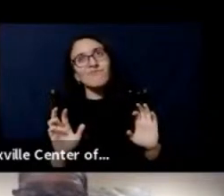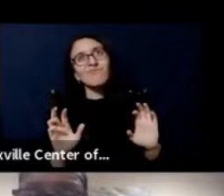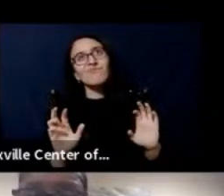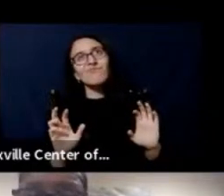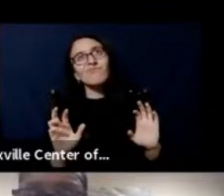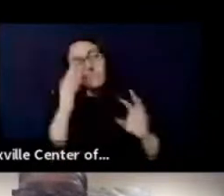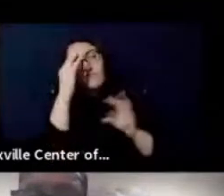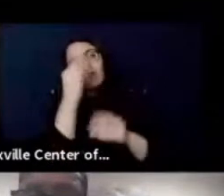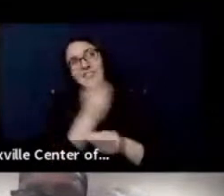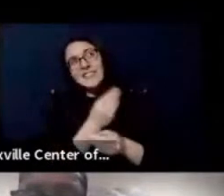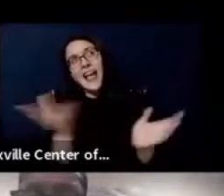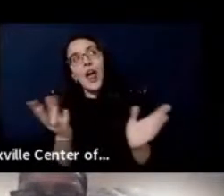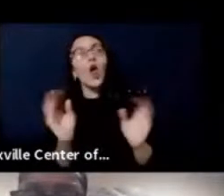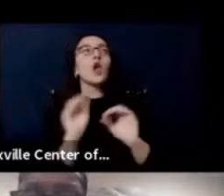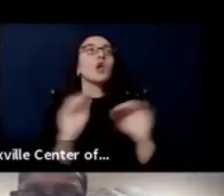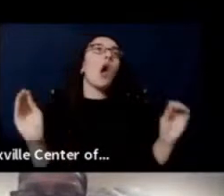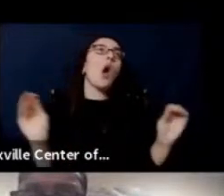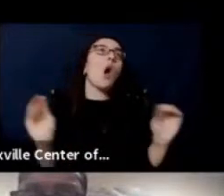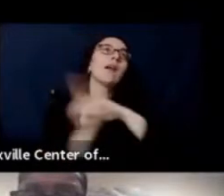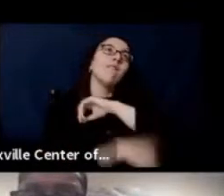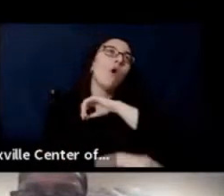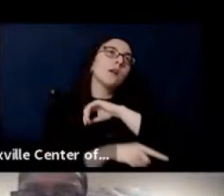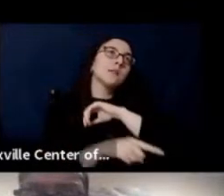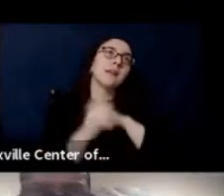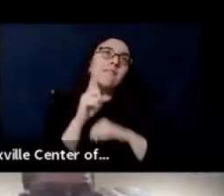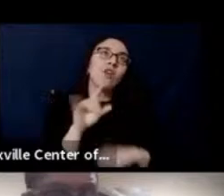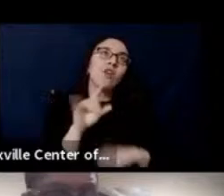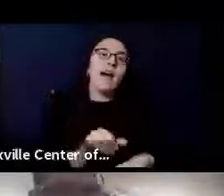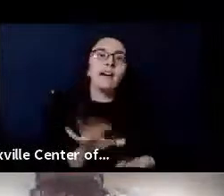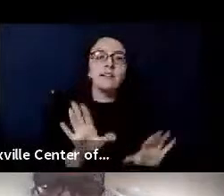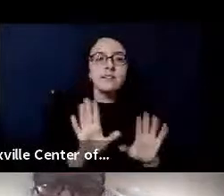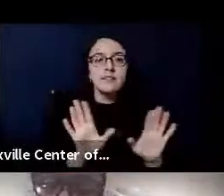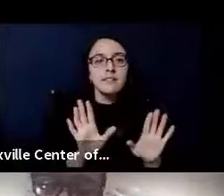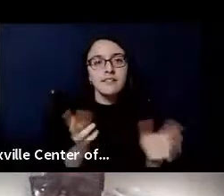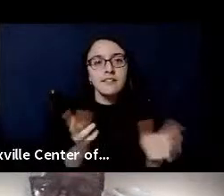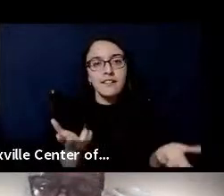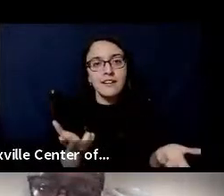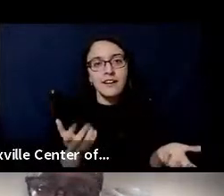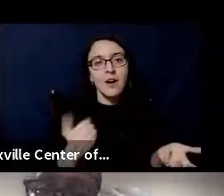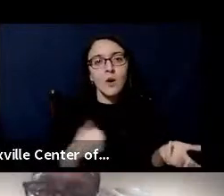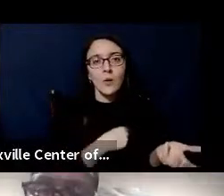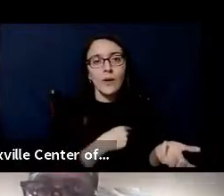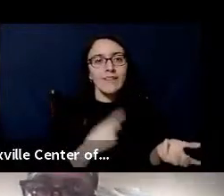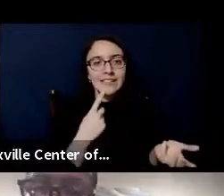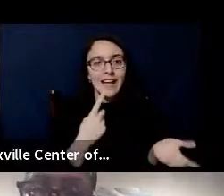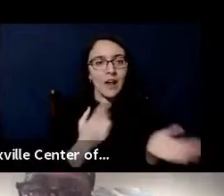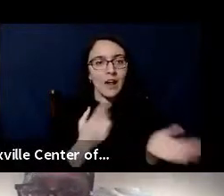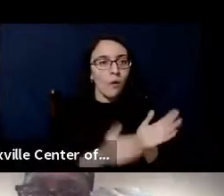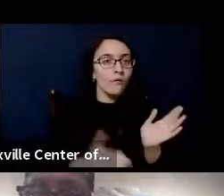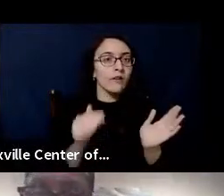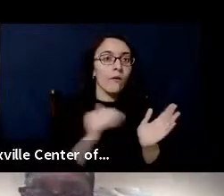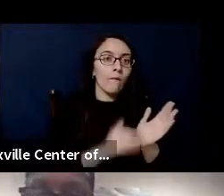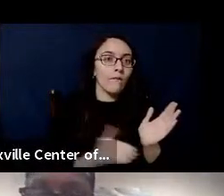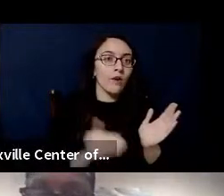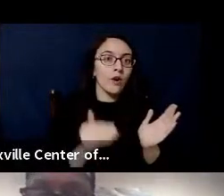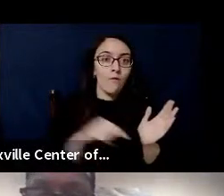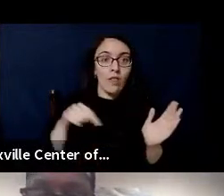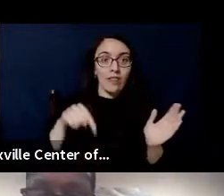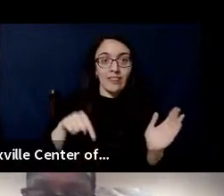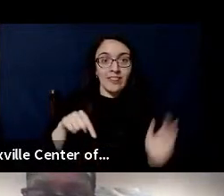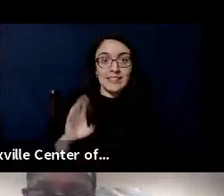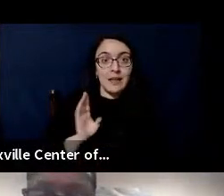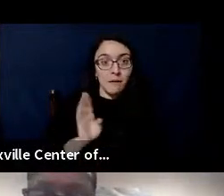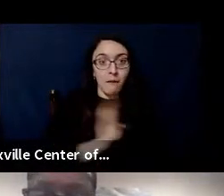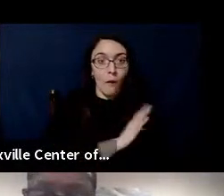no enforcement piece to this whatsoever. And I think we said over and over that we're not, this board specifically is not the group that can